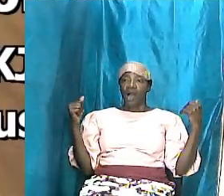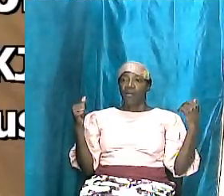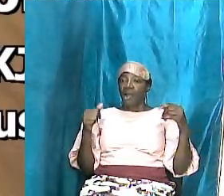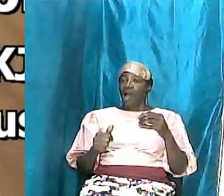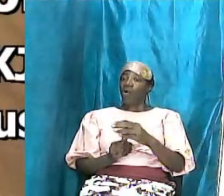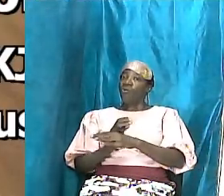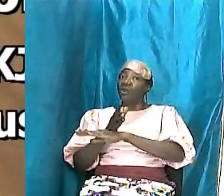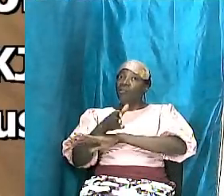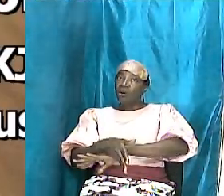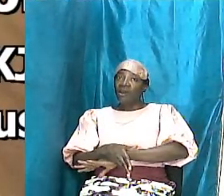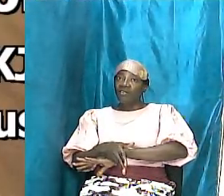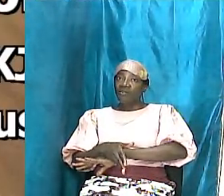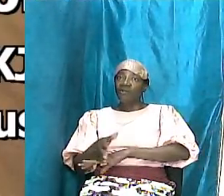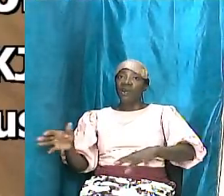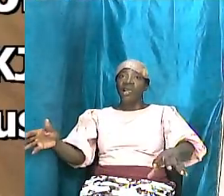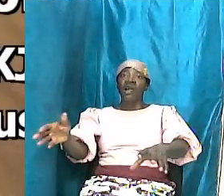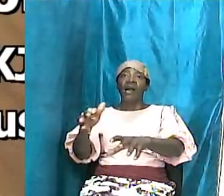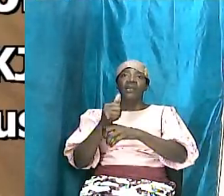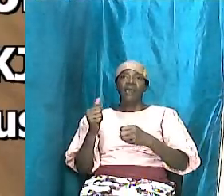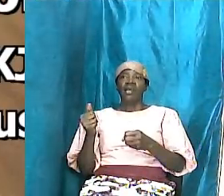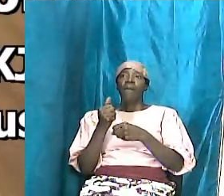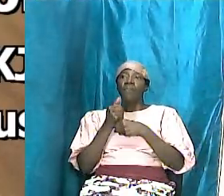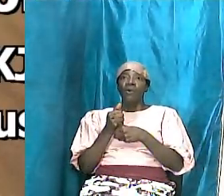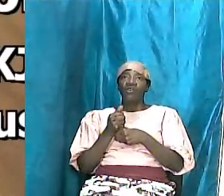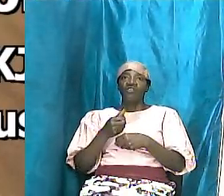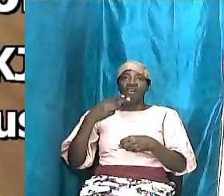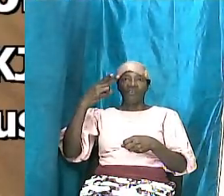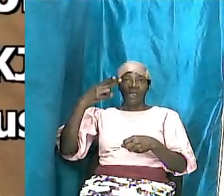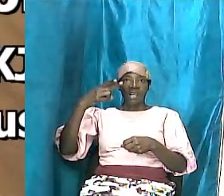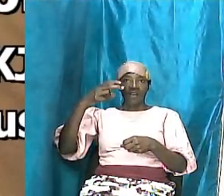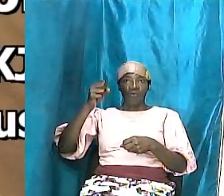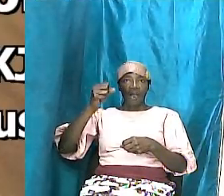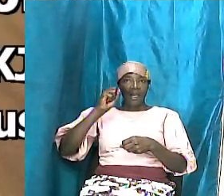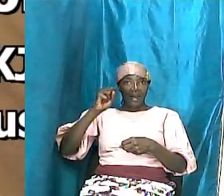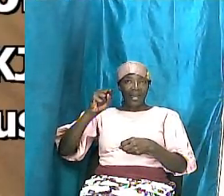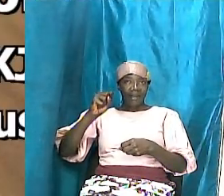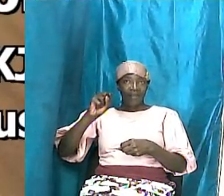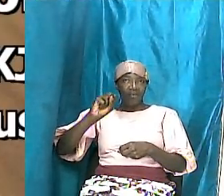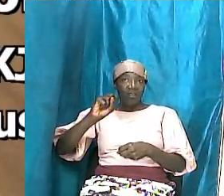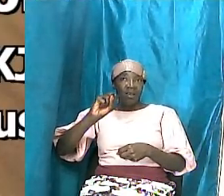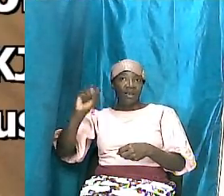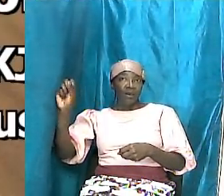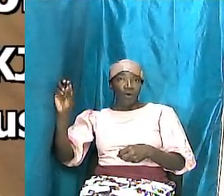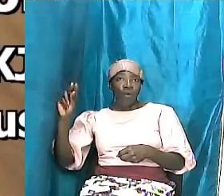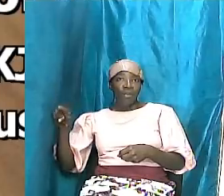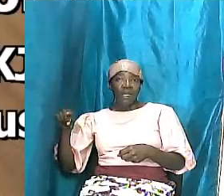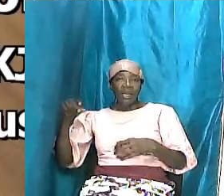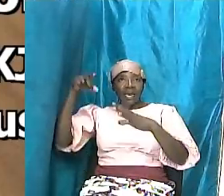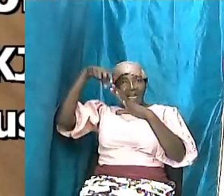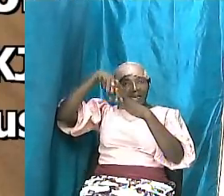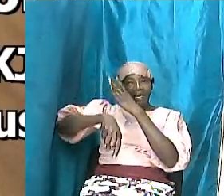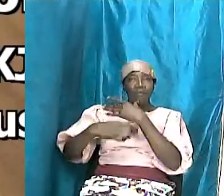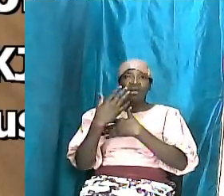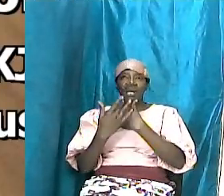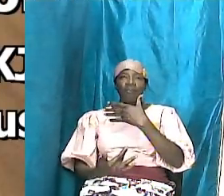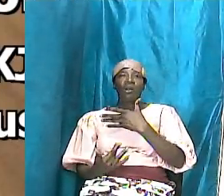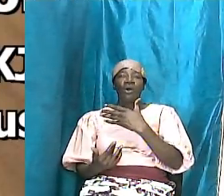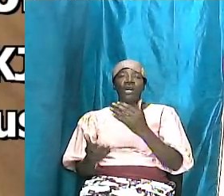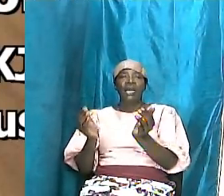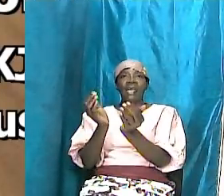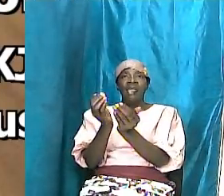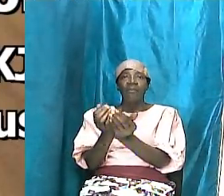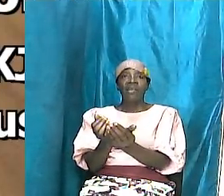And ye shall take a bunch of hyssop and dip it in the blood that is in the basin